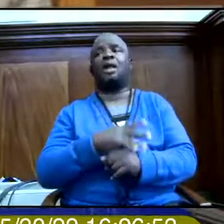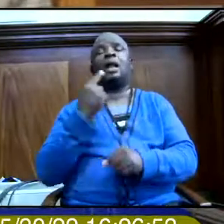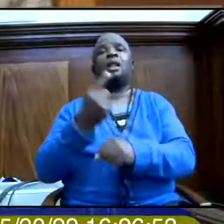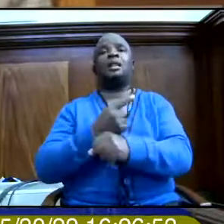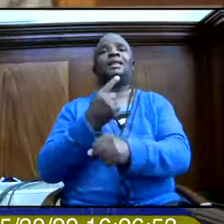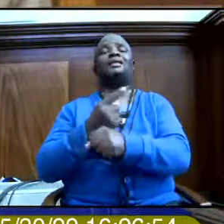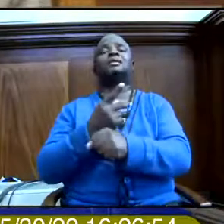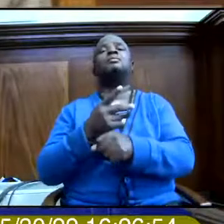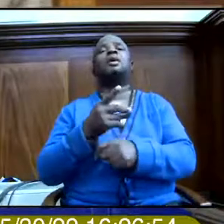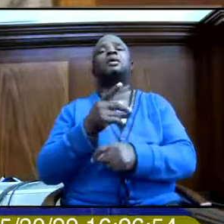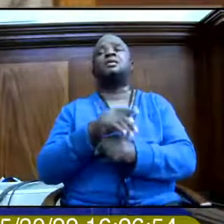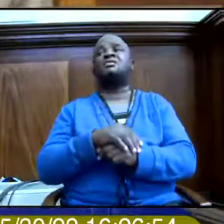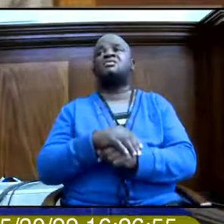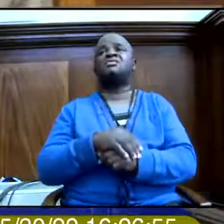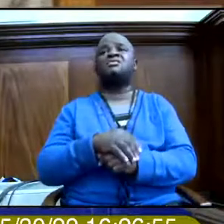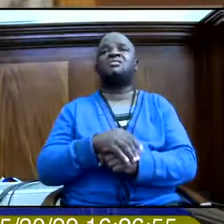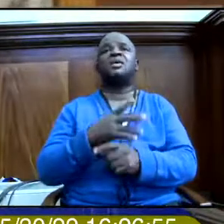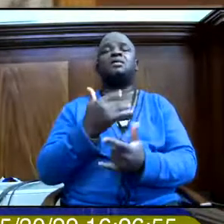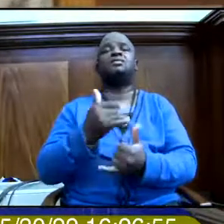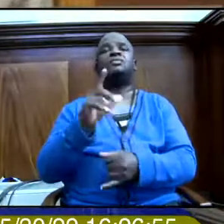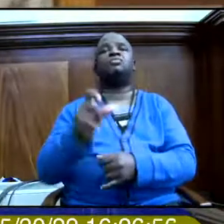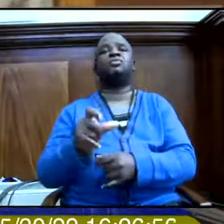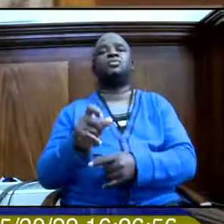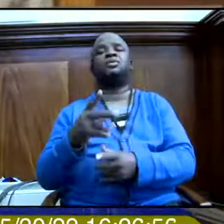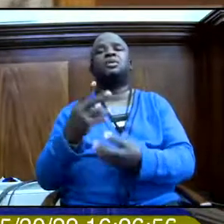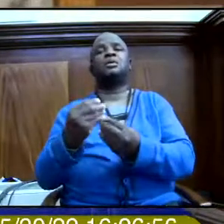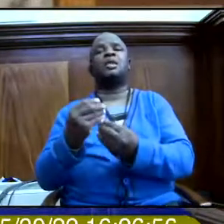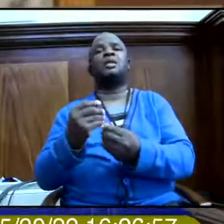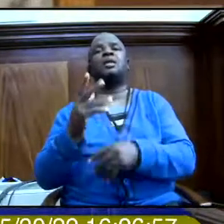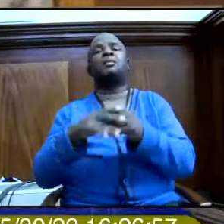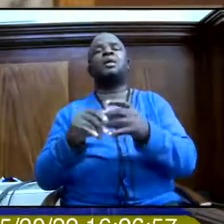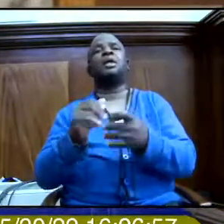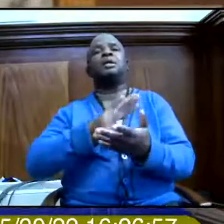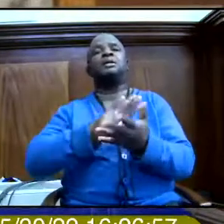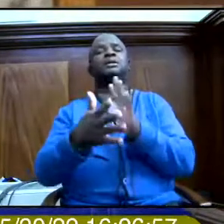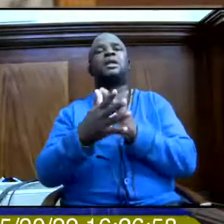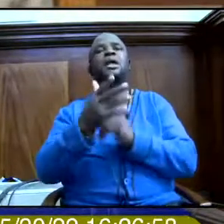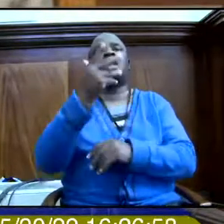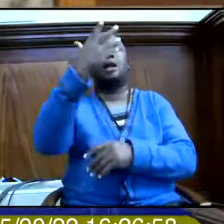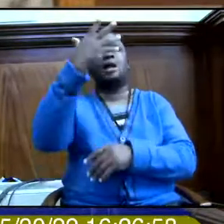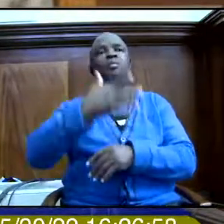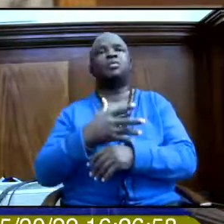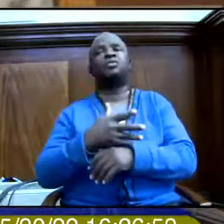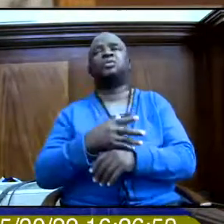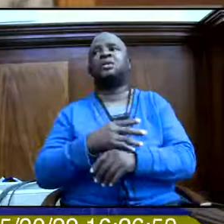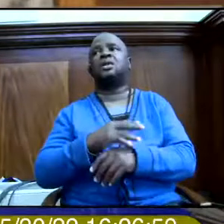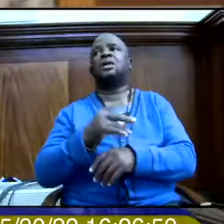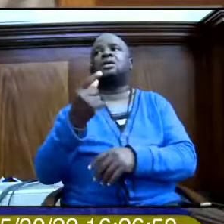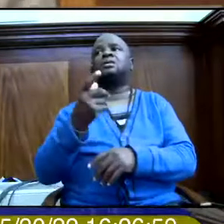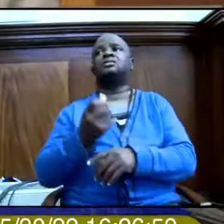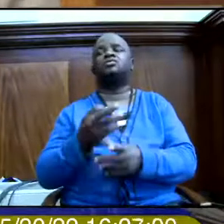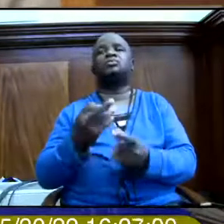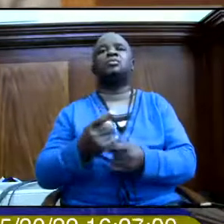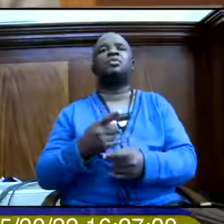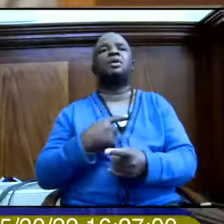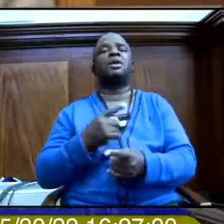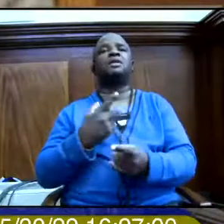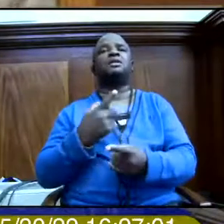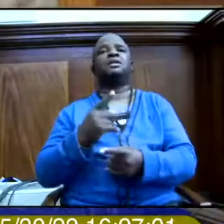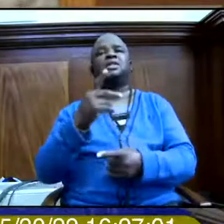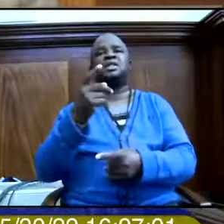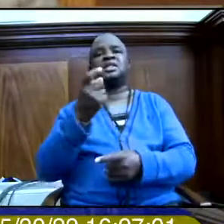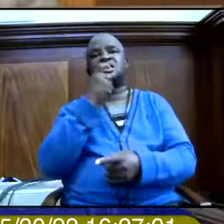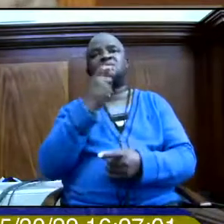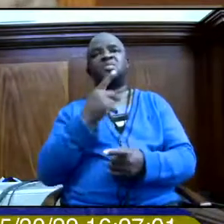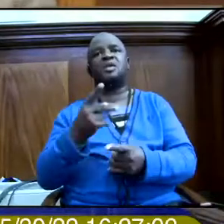day somebody is is demolishing a wall the arawan is building here then there's earth moving equipment